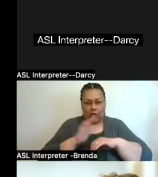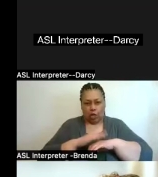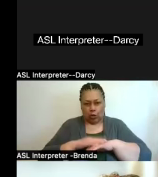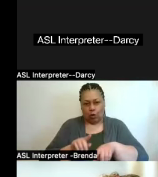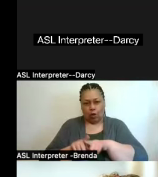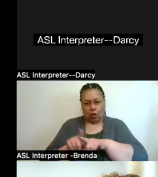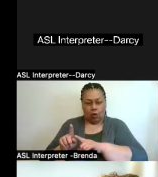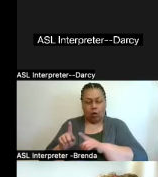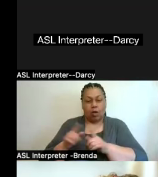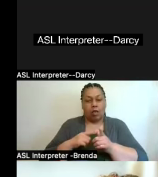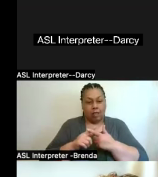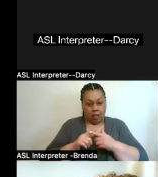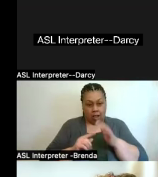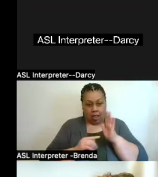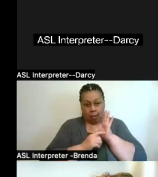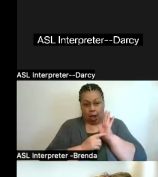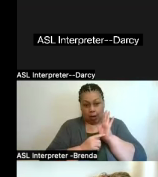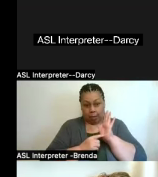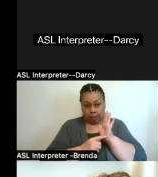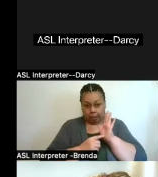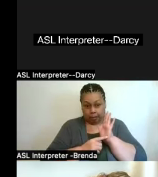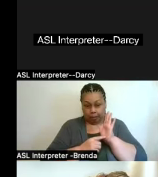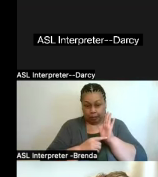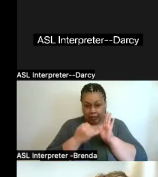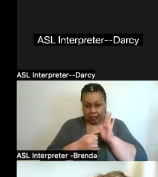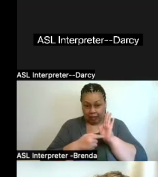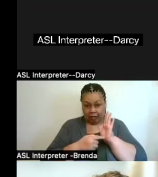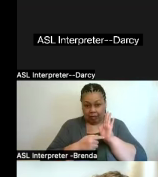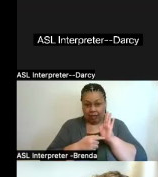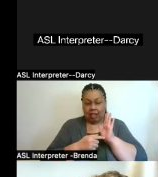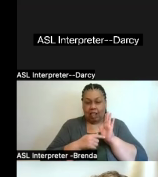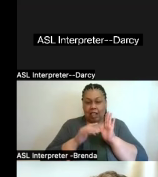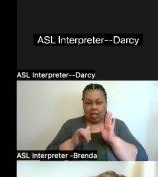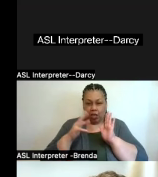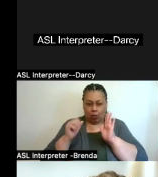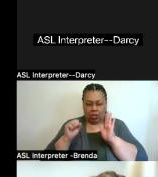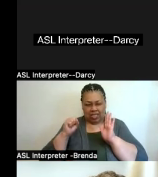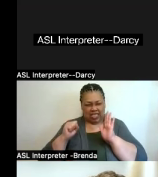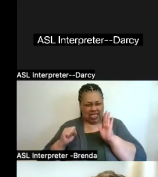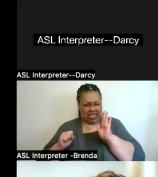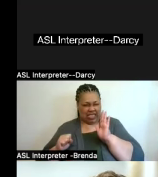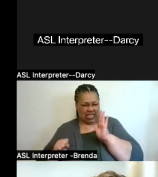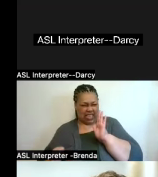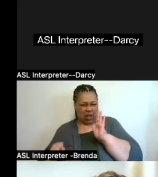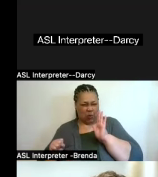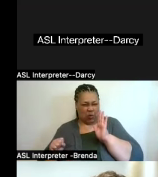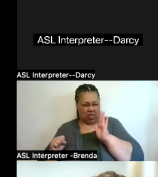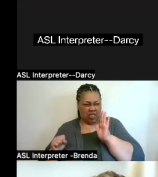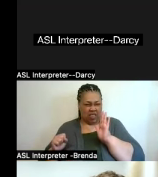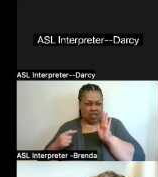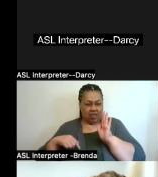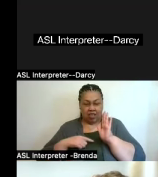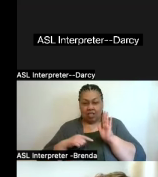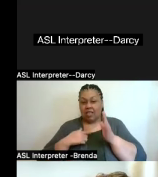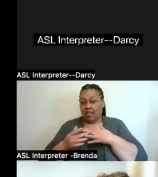then the earthquake that is on the bottom of this table, this was an earthquake that was pretty far south of the border. And so even though